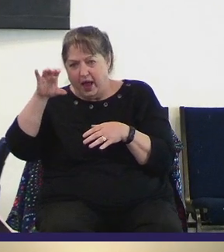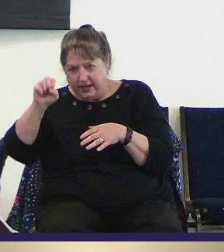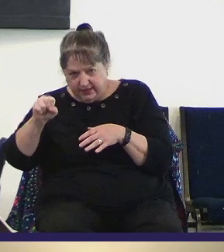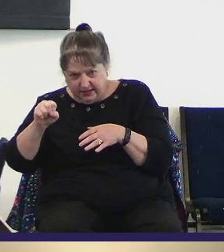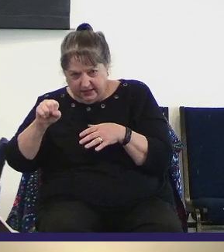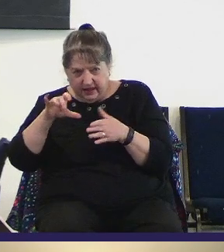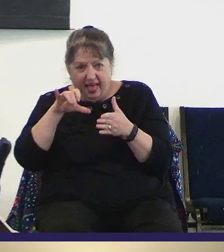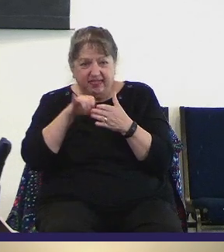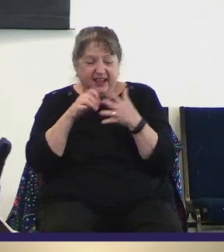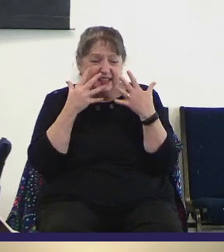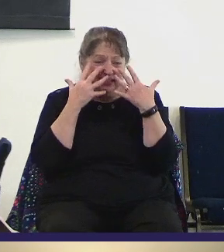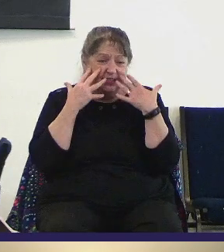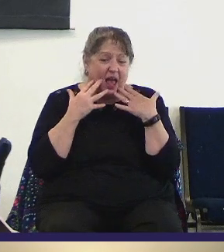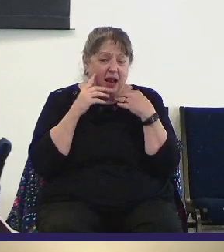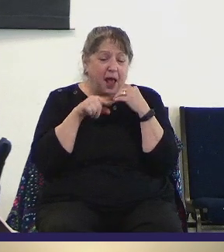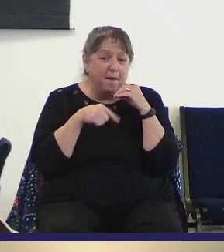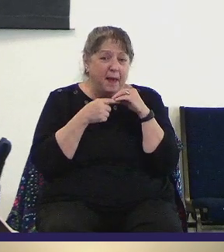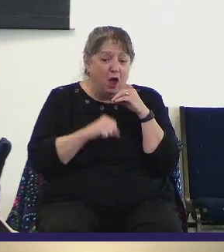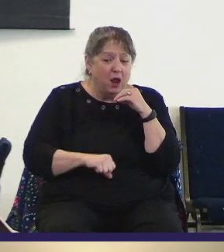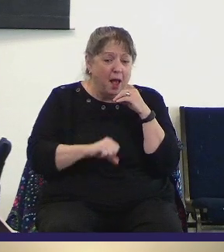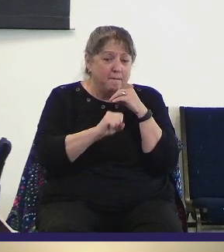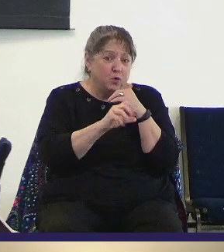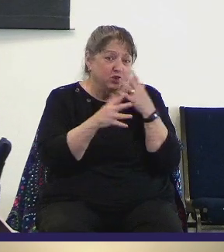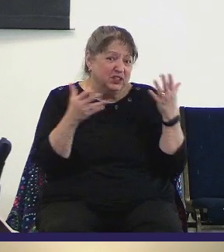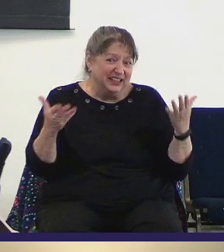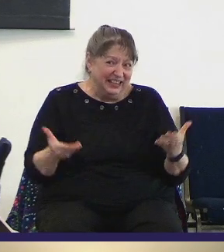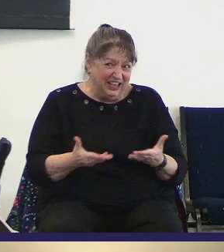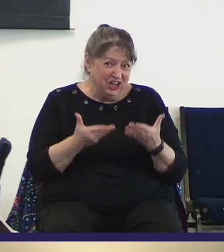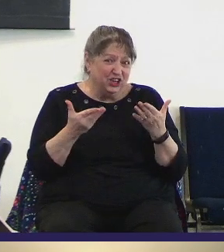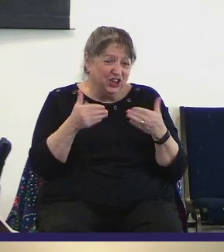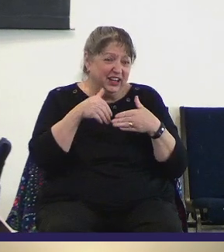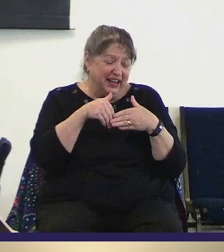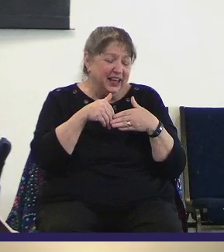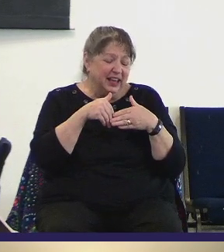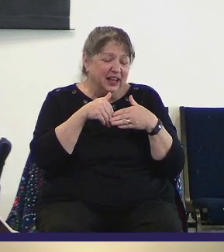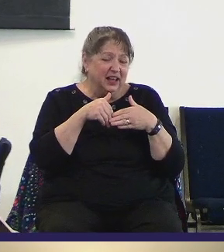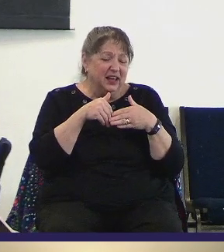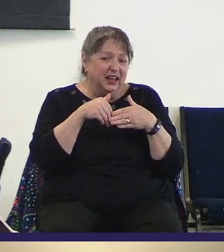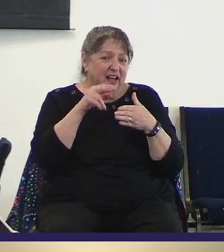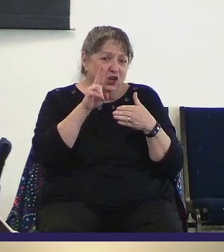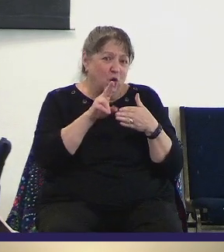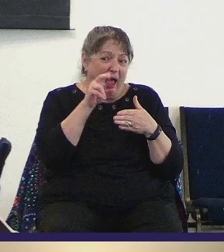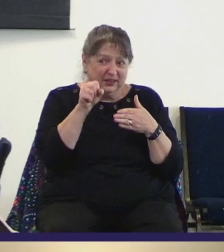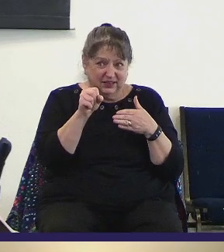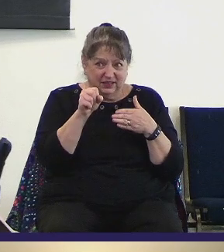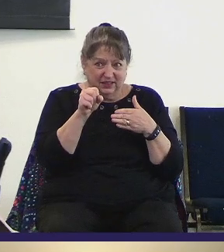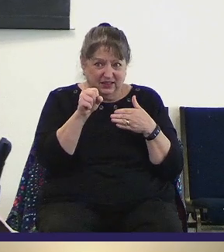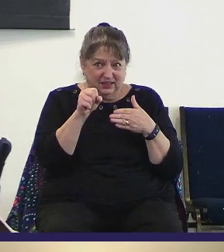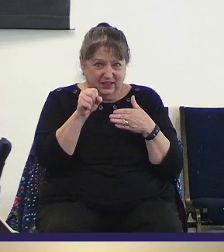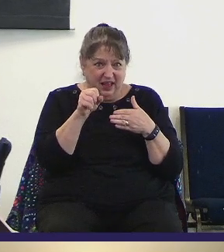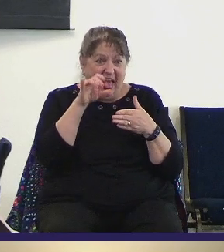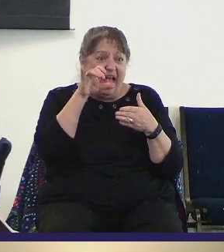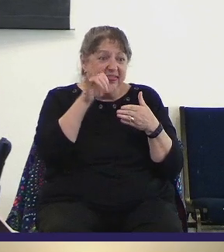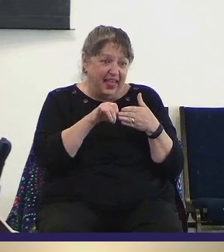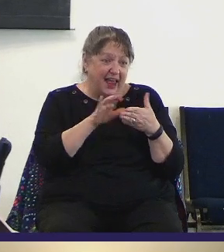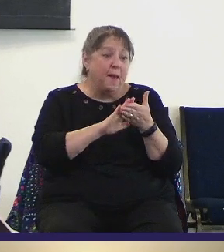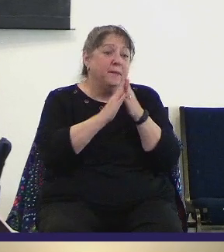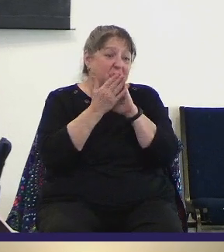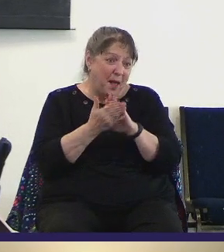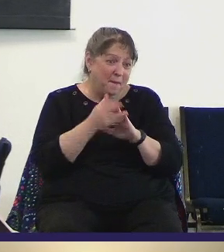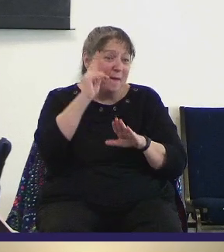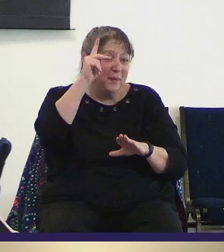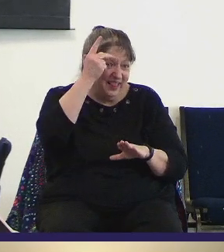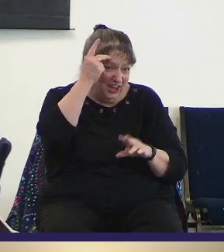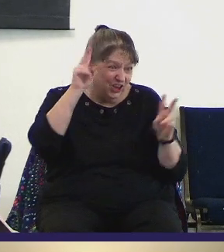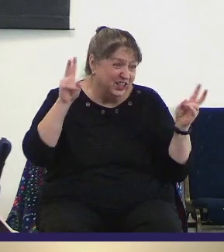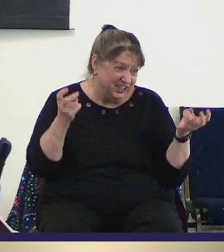status of abortion here in the United States. See, this is something that has become a political issue,